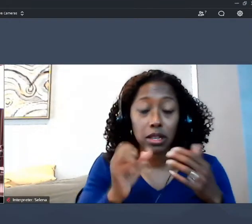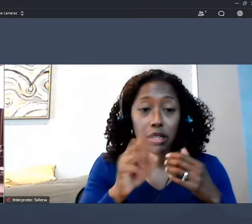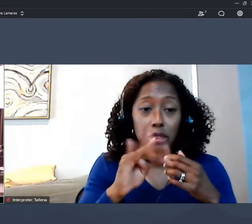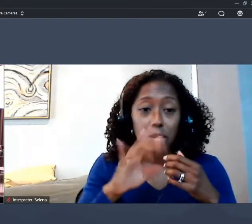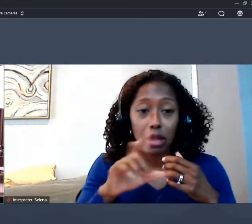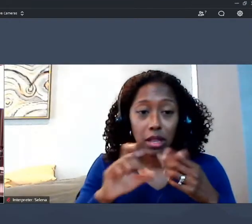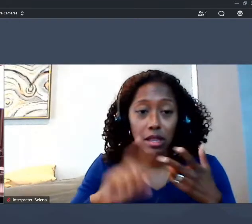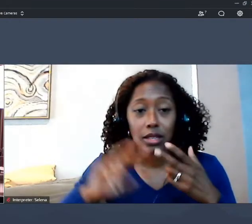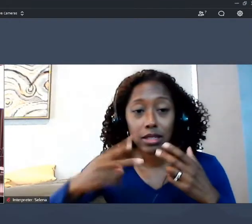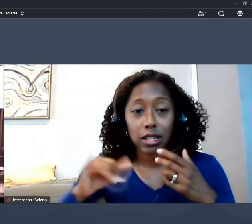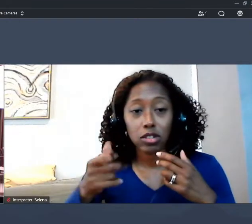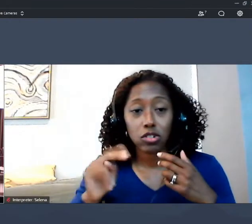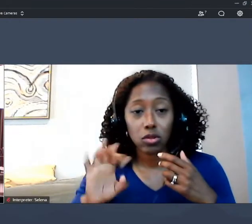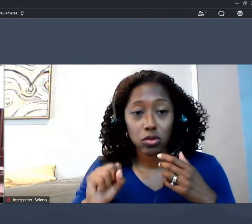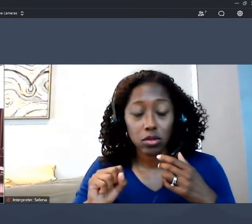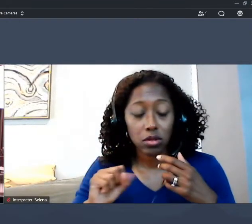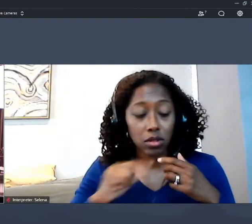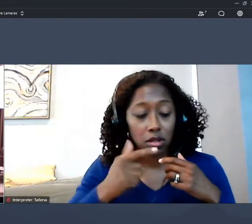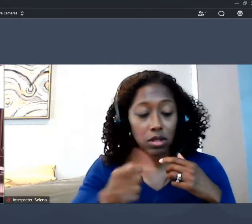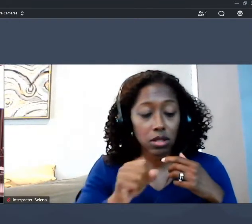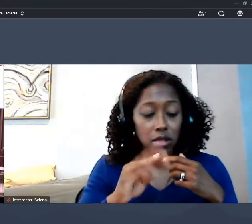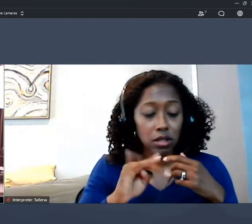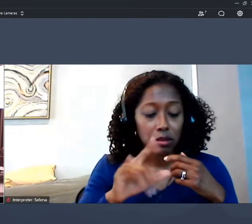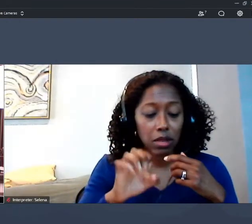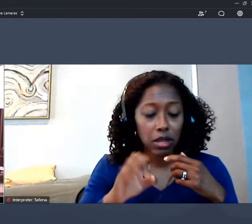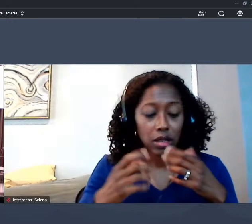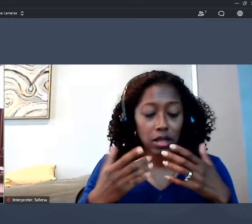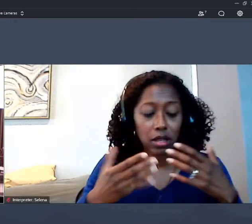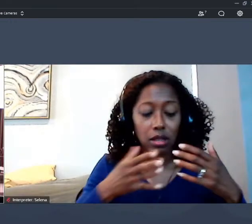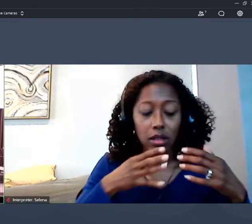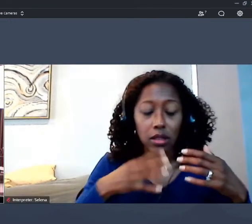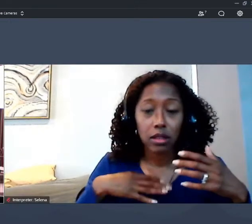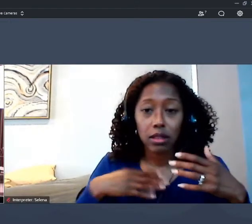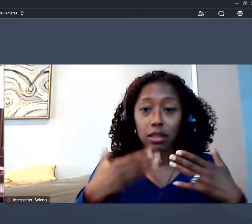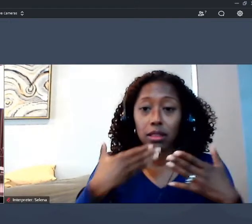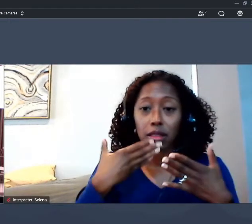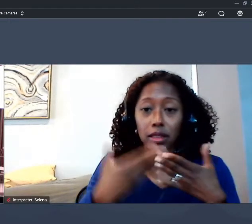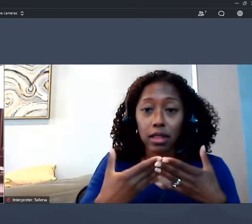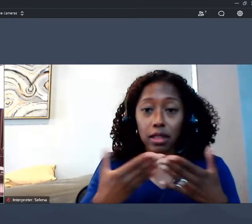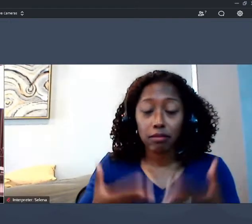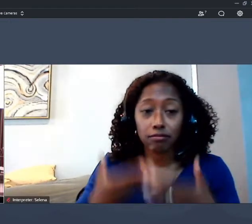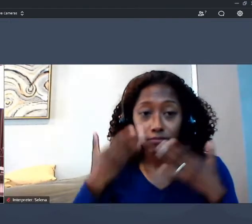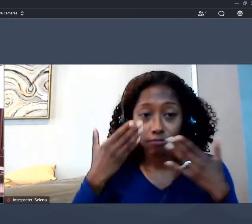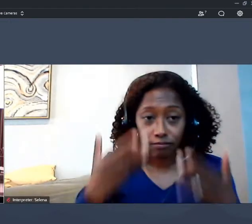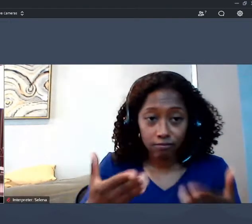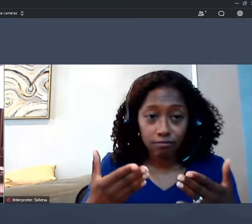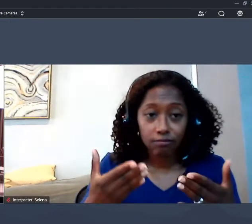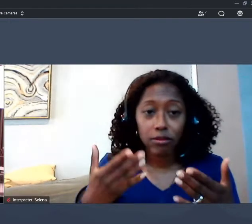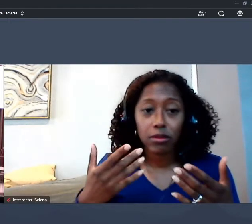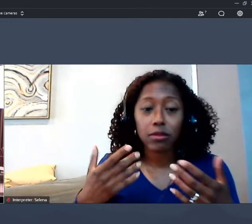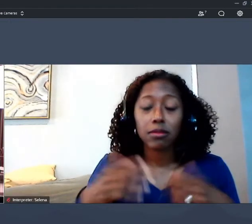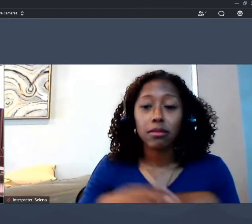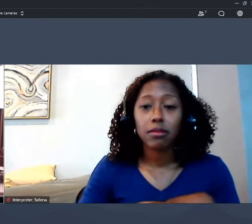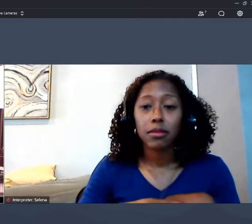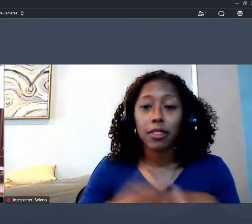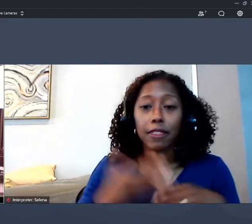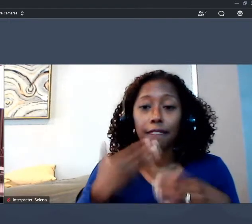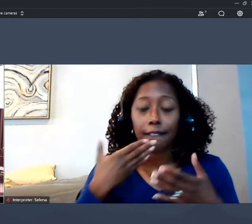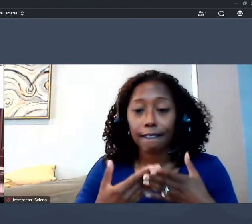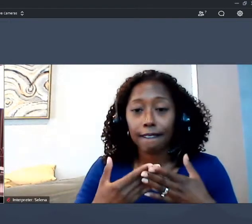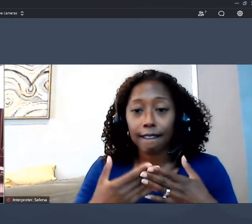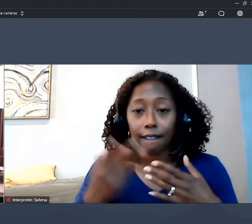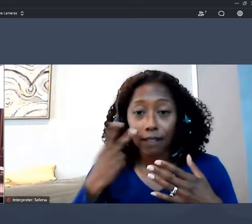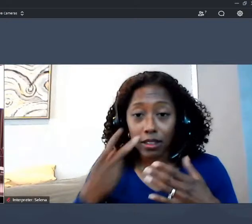Smiley. Madam Chair, the committee met, recommend approval, and I so move. Thank you very kindly. I see